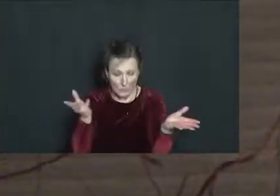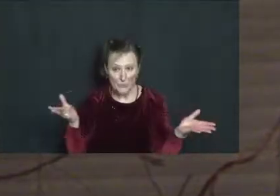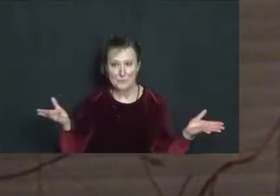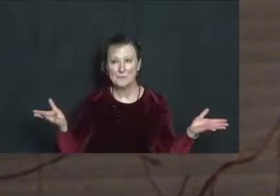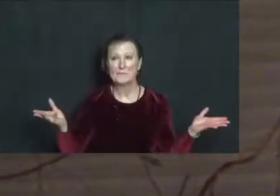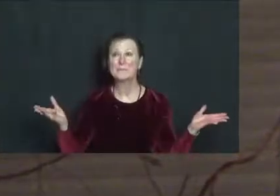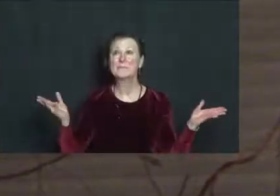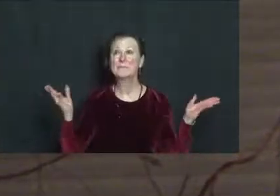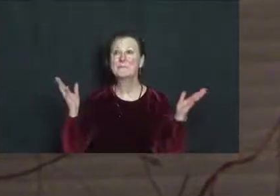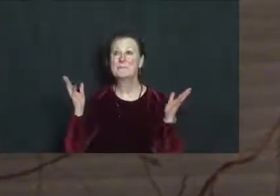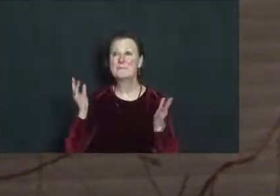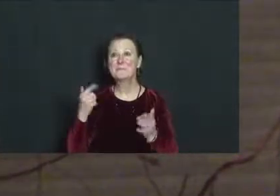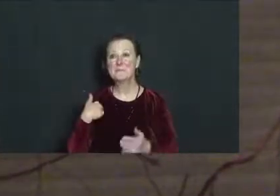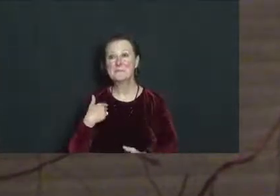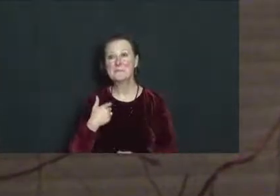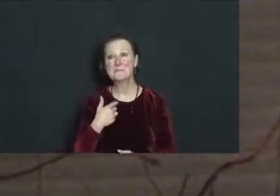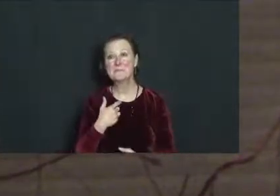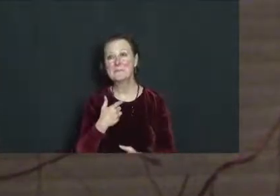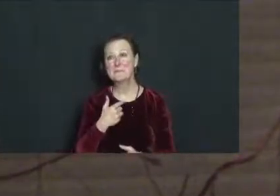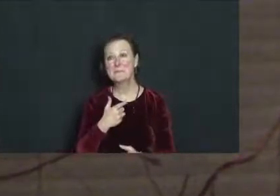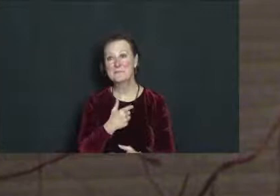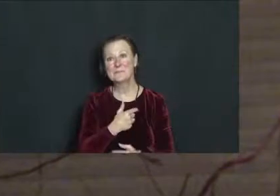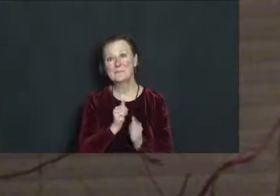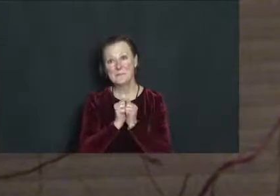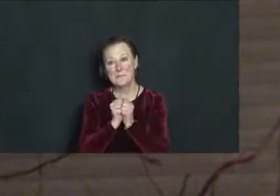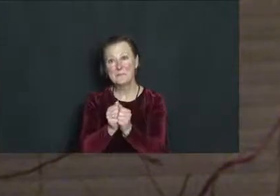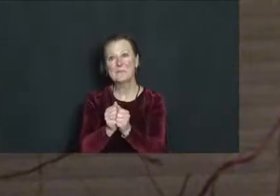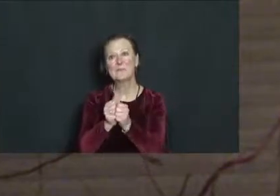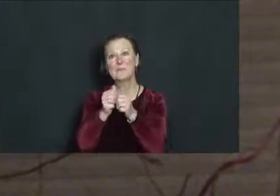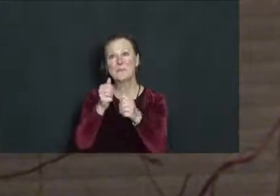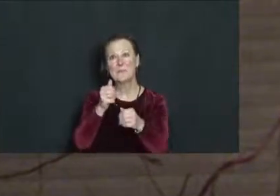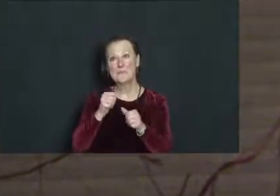foretold, when with the